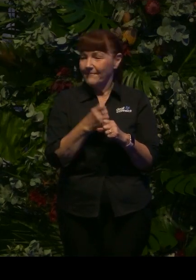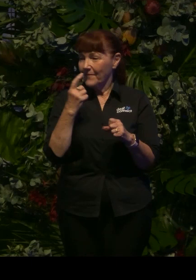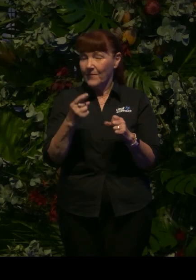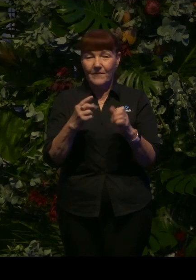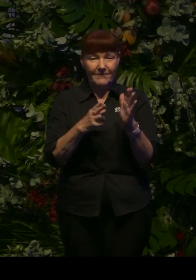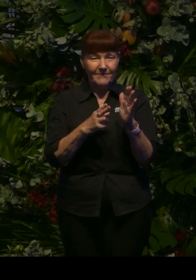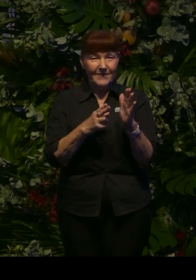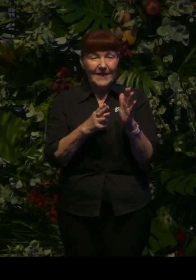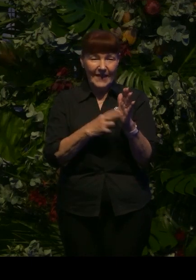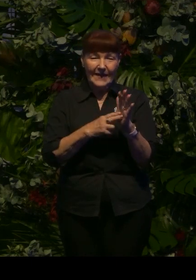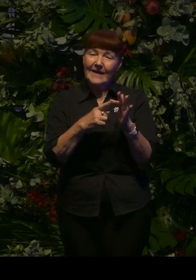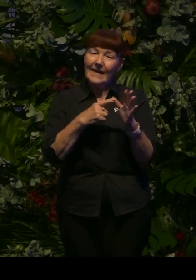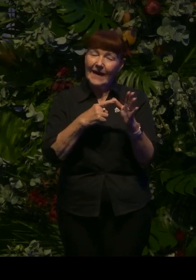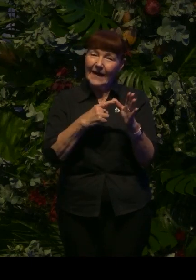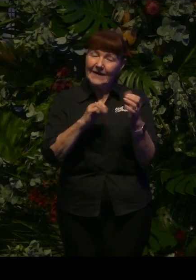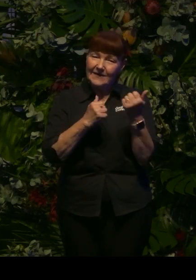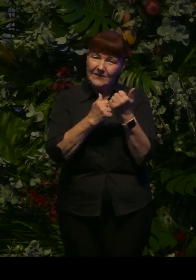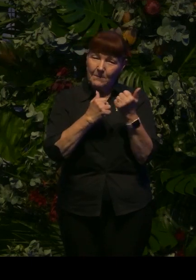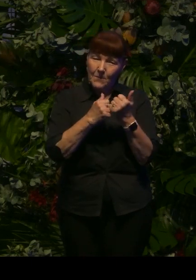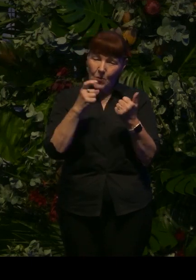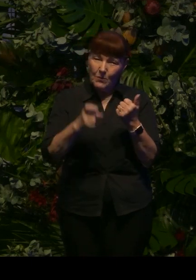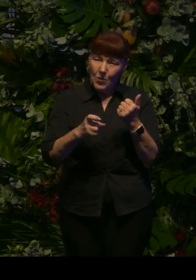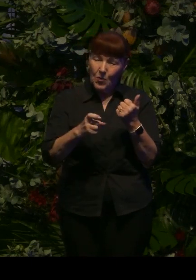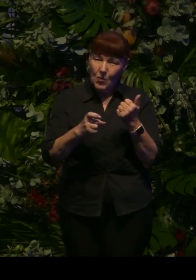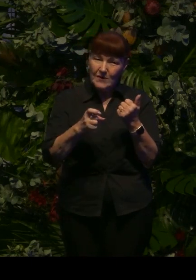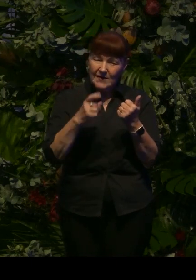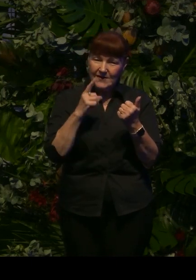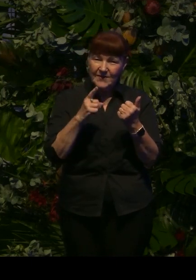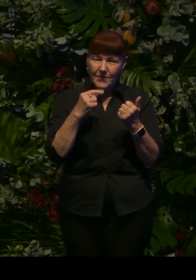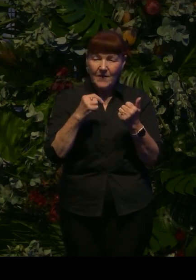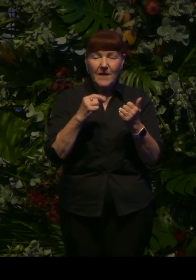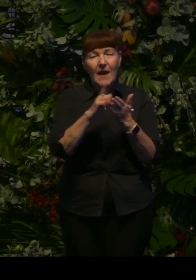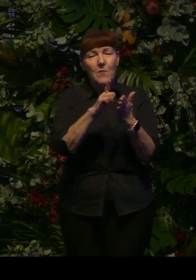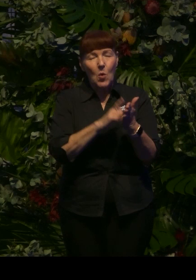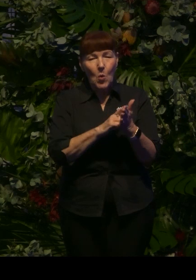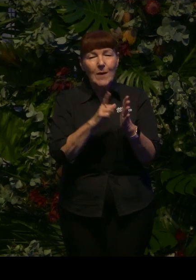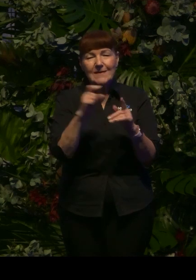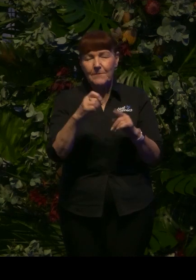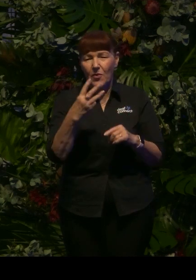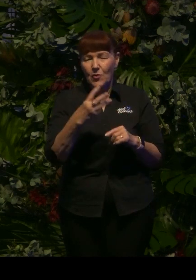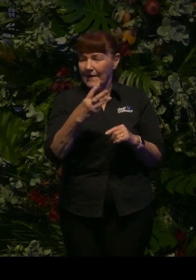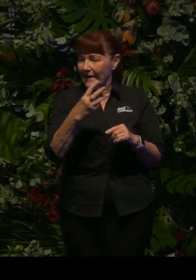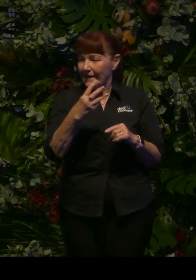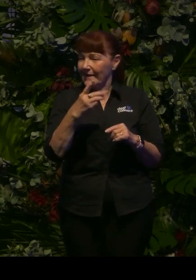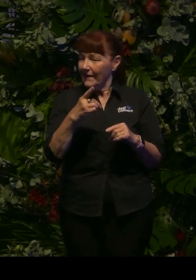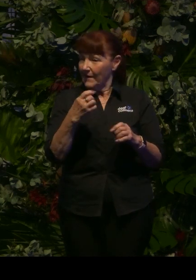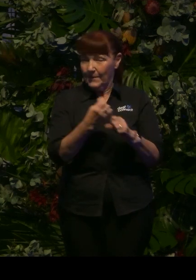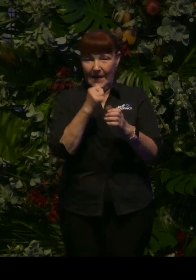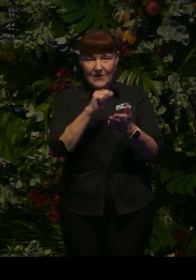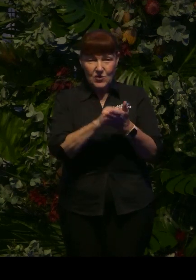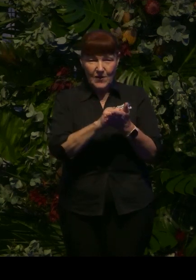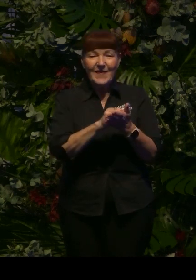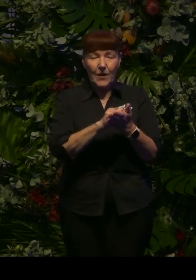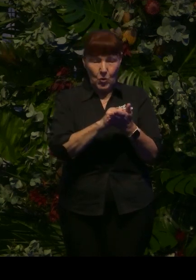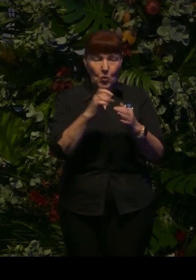the NEA supported the Respect for Marriage Act that became law on December 13th, which ensures critical protections